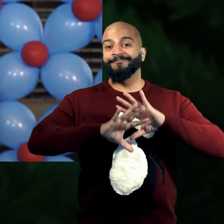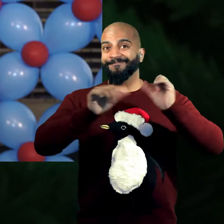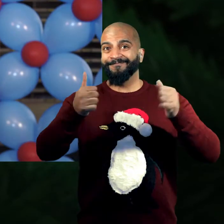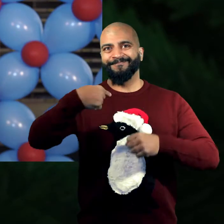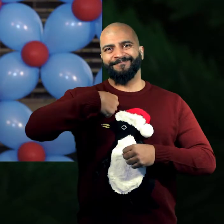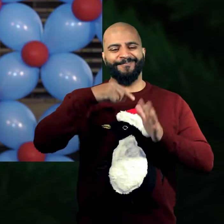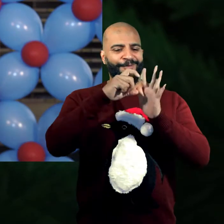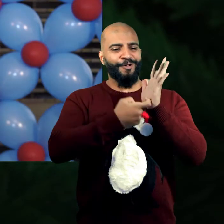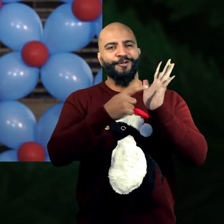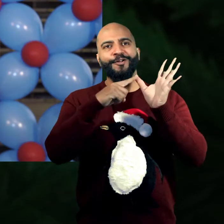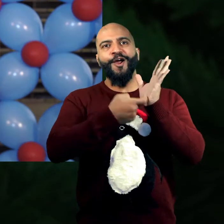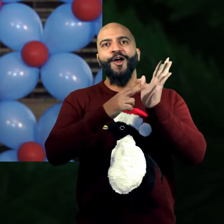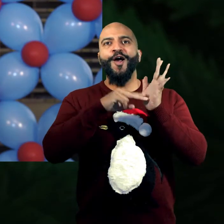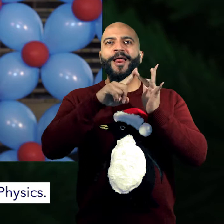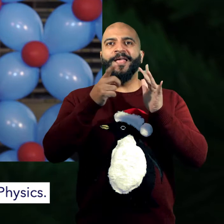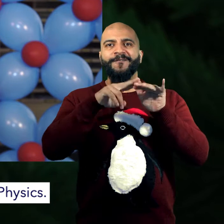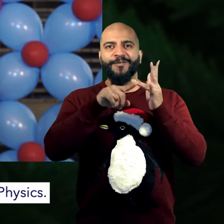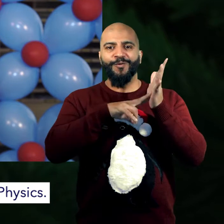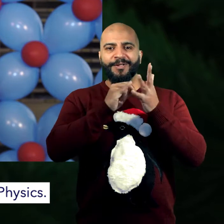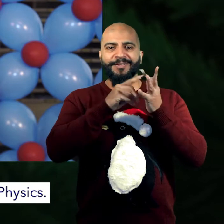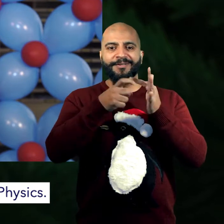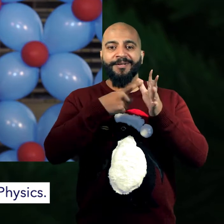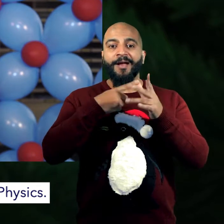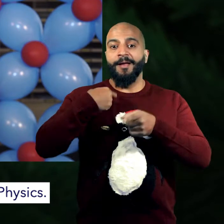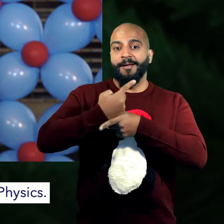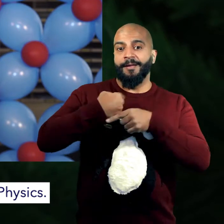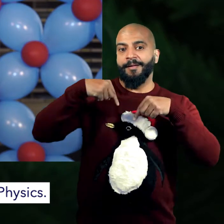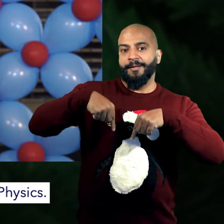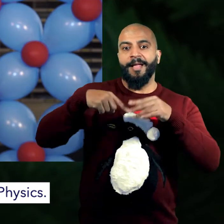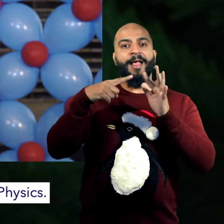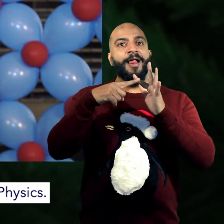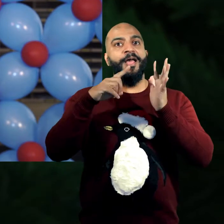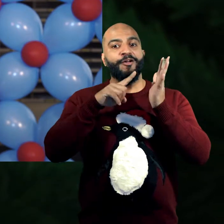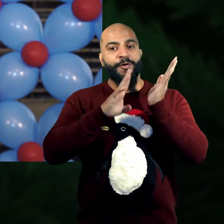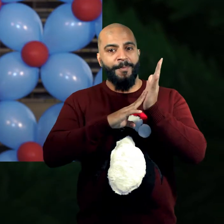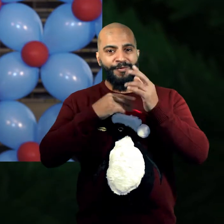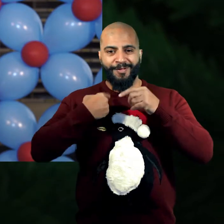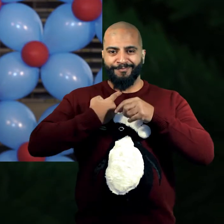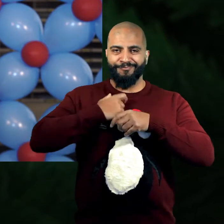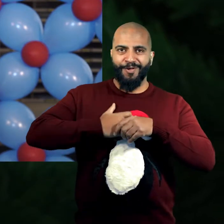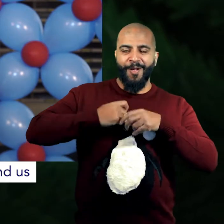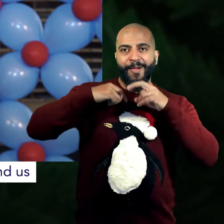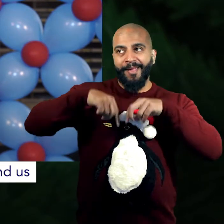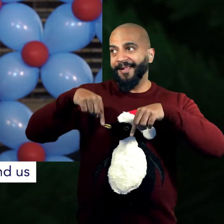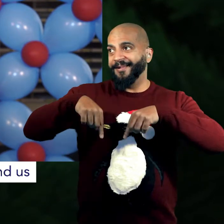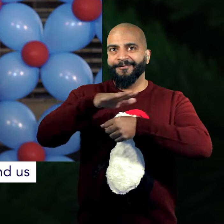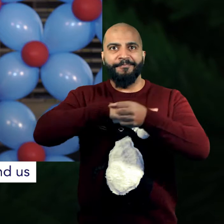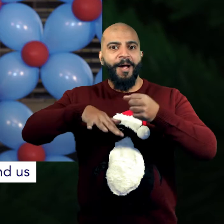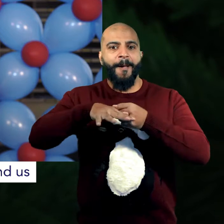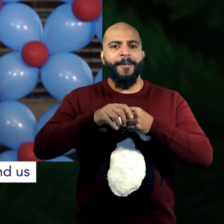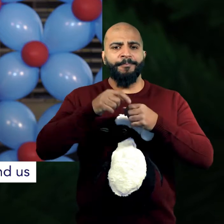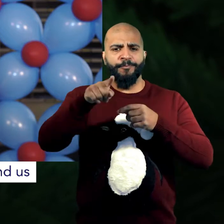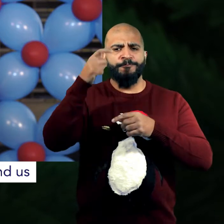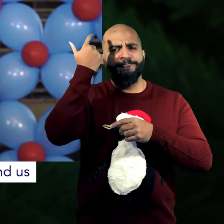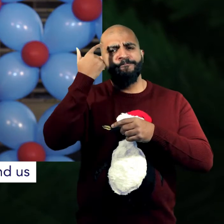Hi, I'm Dr Aruni Fonseka. I'm an electron microscopist at the Department of Physics. Did you know